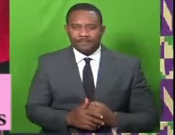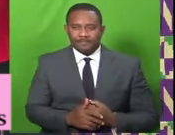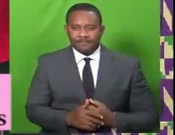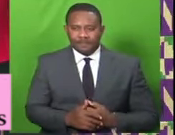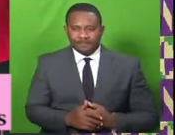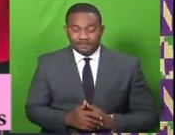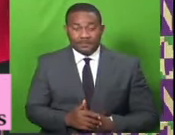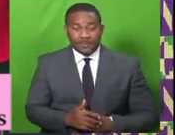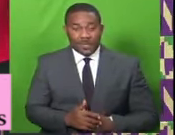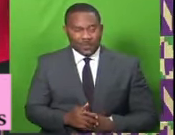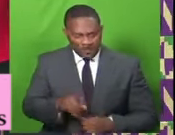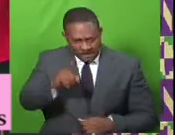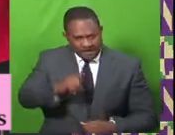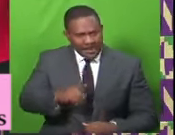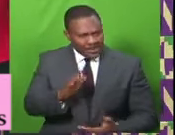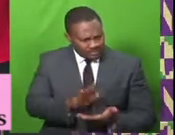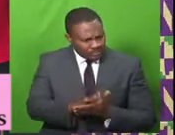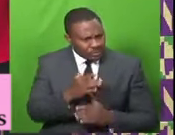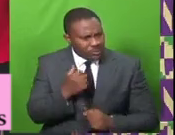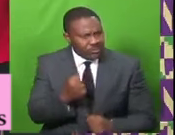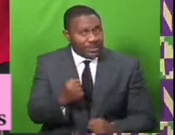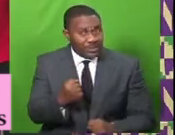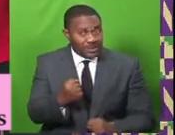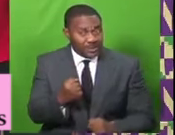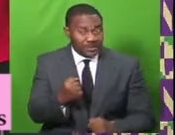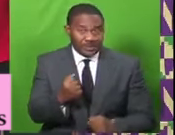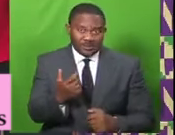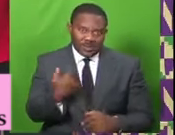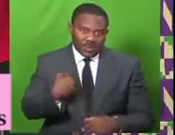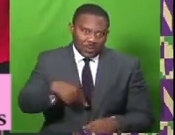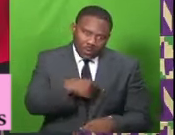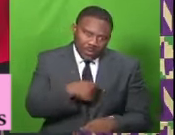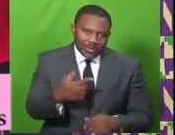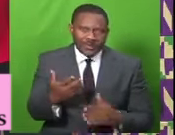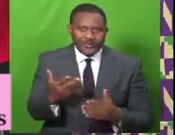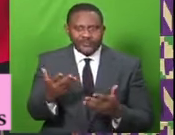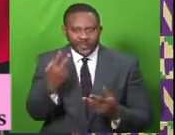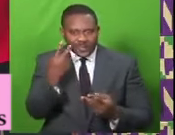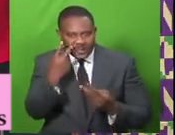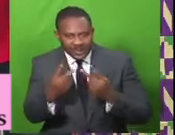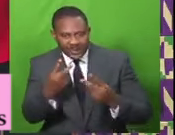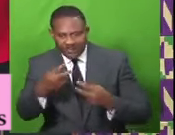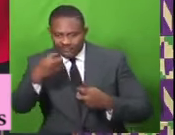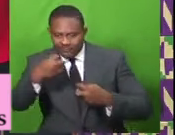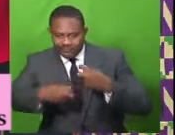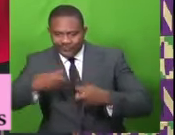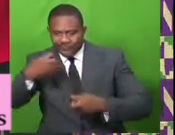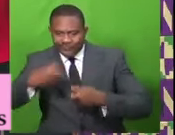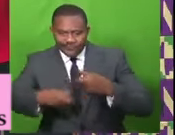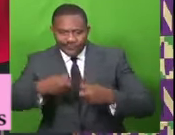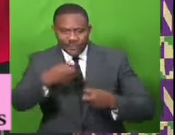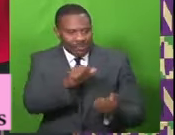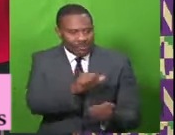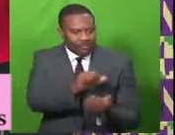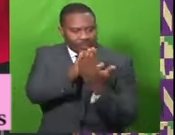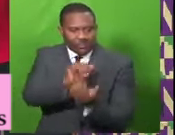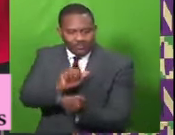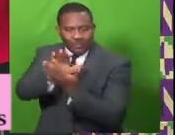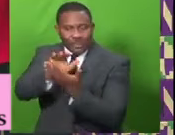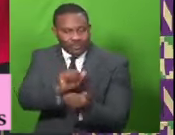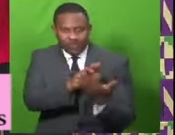let us believe in ourselves and in our capacity to overcome the problems that are before